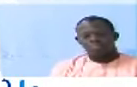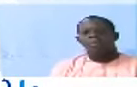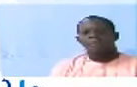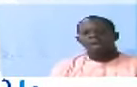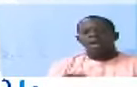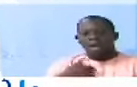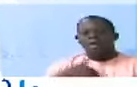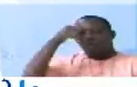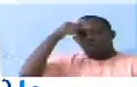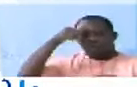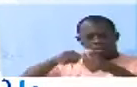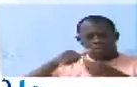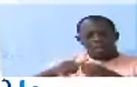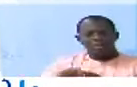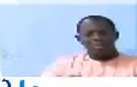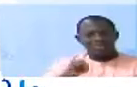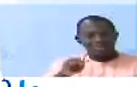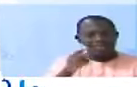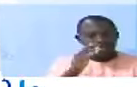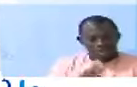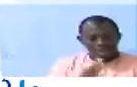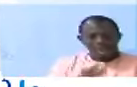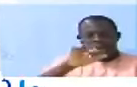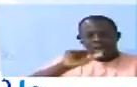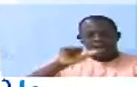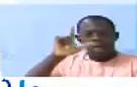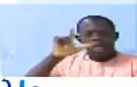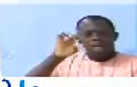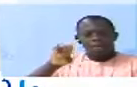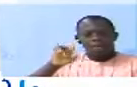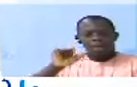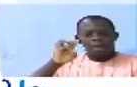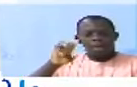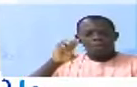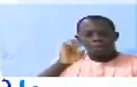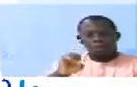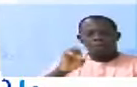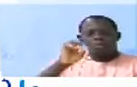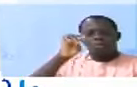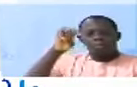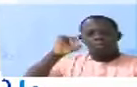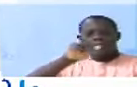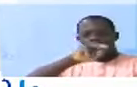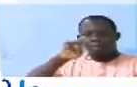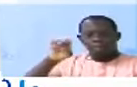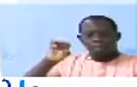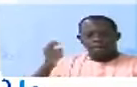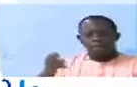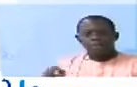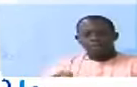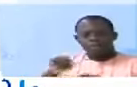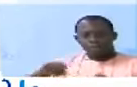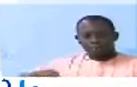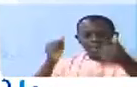I can even remember that Alma Momane started shooting with his gun amongst us, which was very